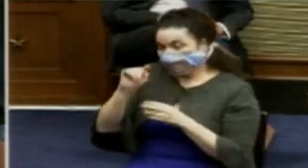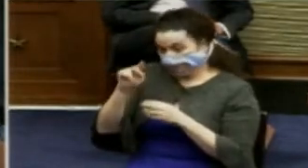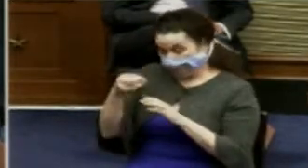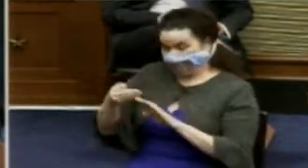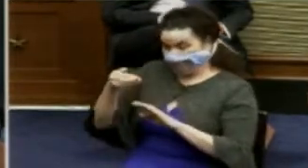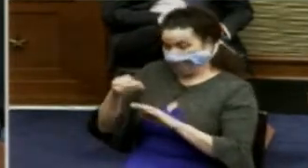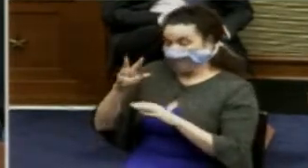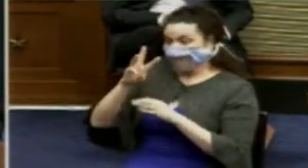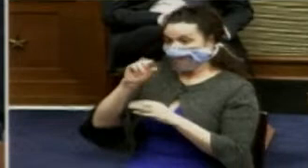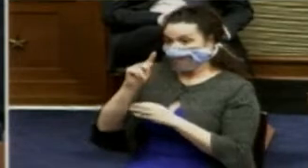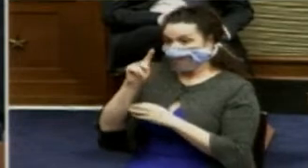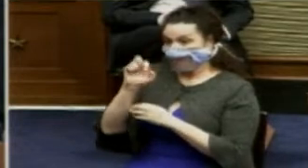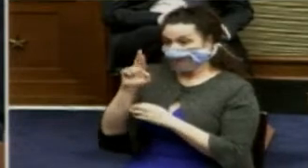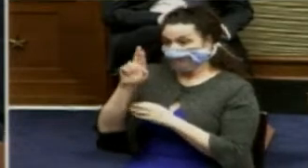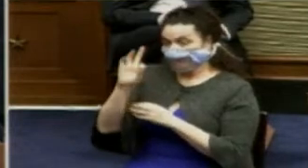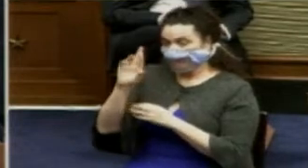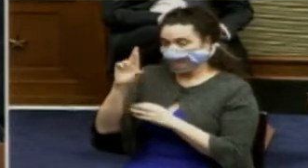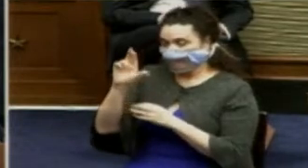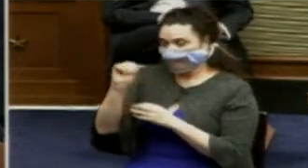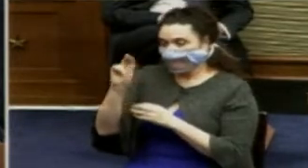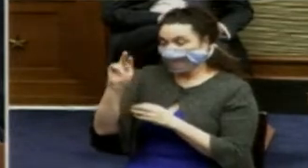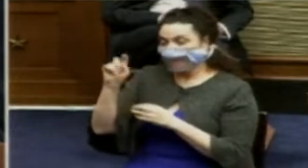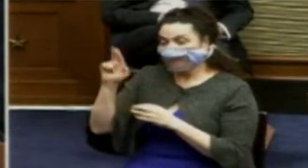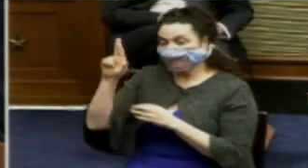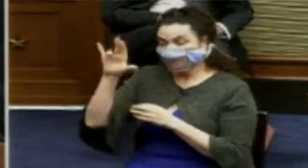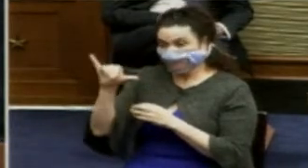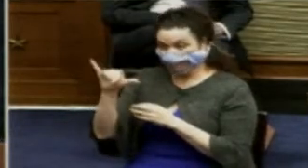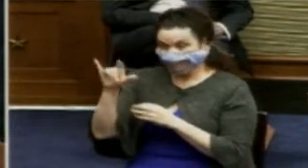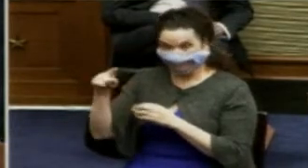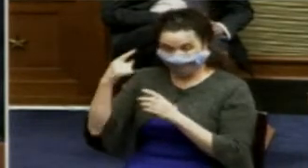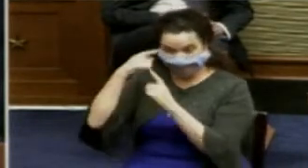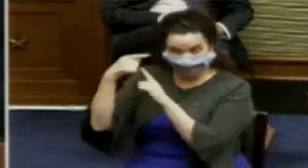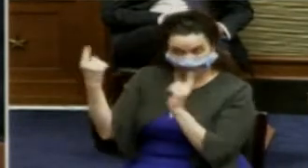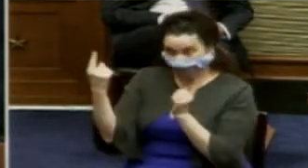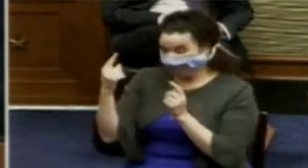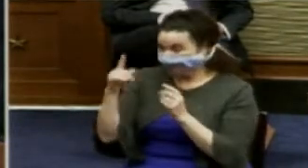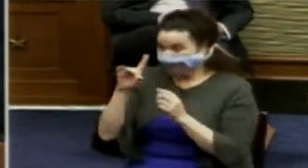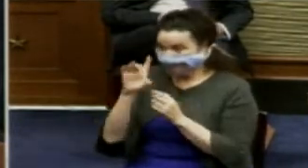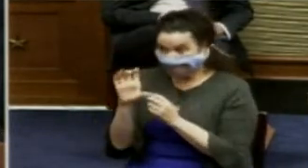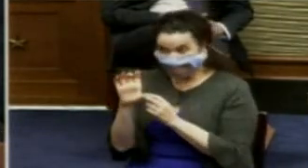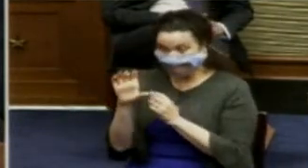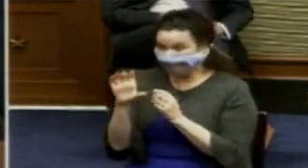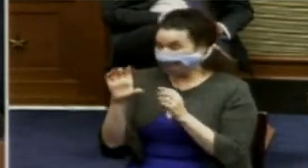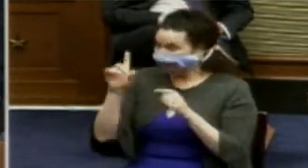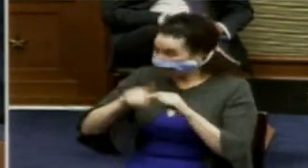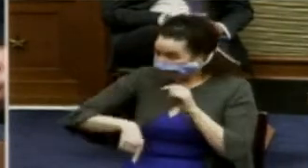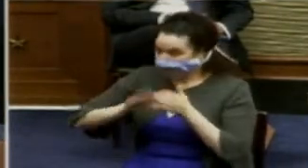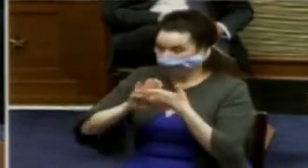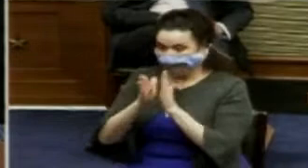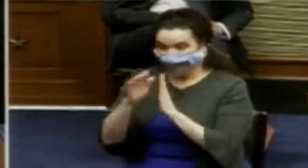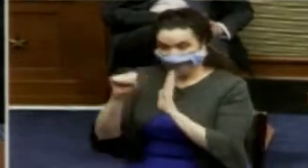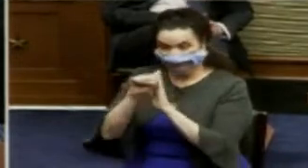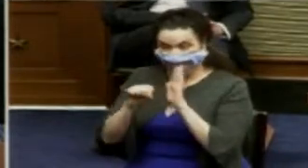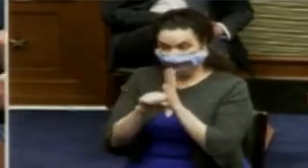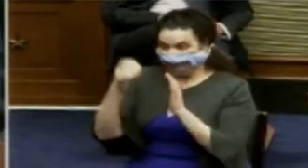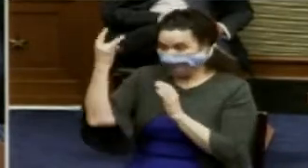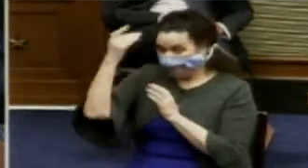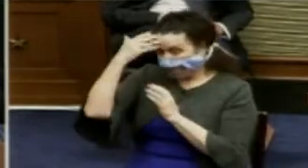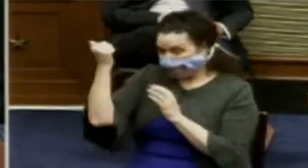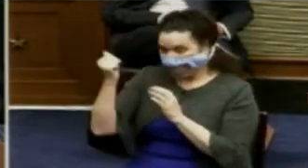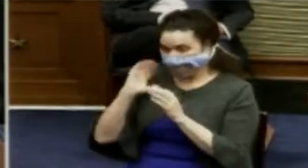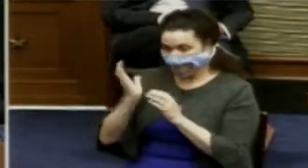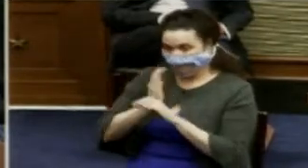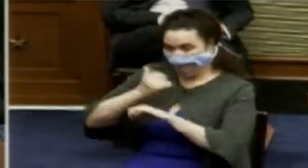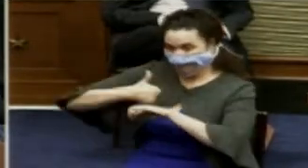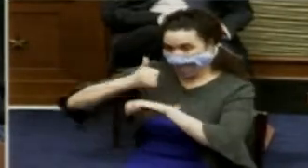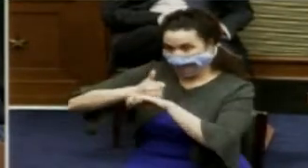Columbia because he said it would be in direct defiance of the prescriptions of our founding fathers. Even Mayor Bowser's